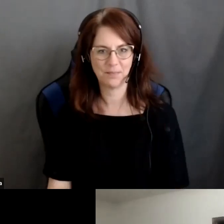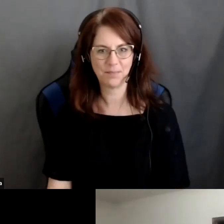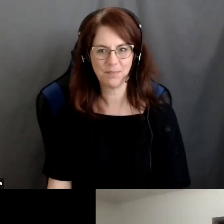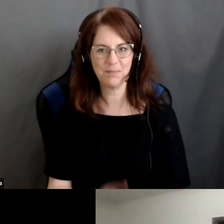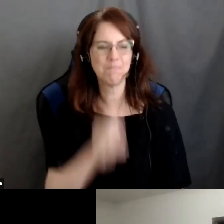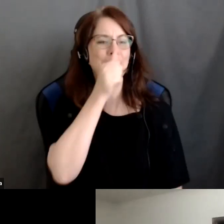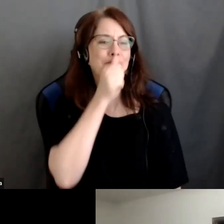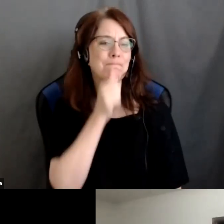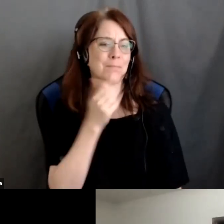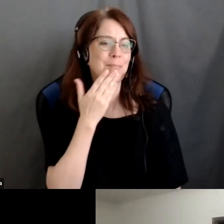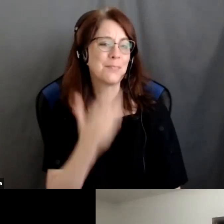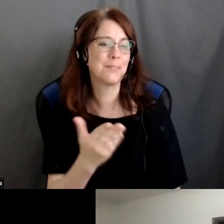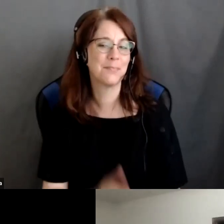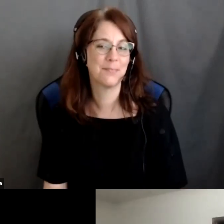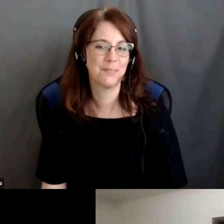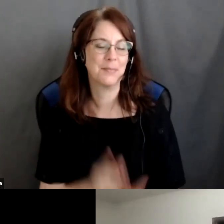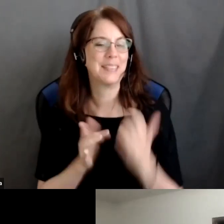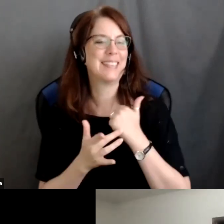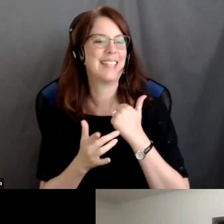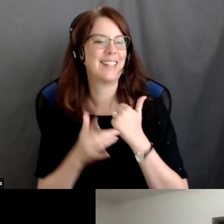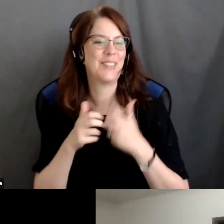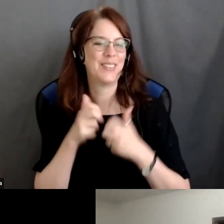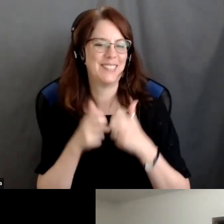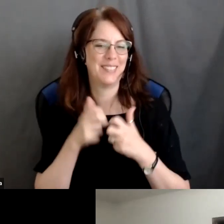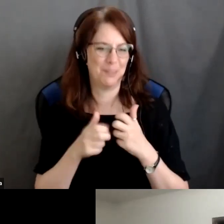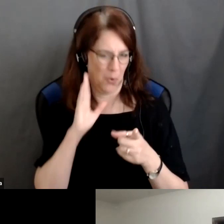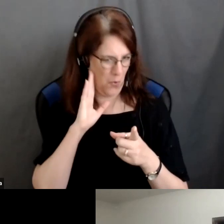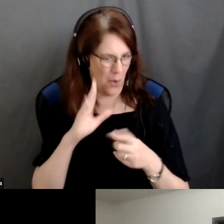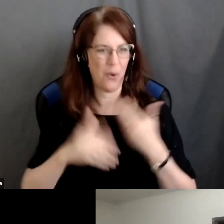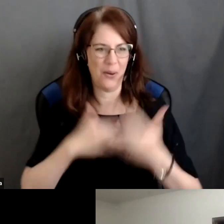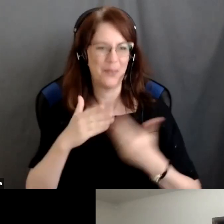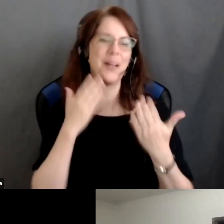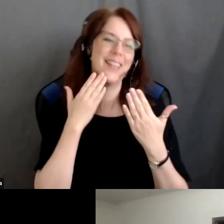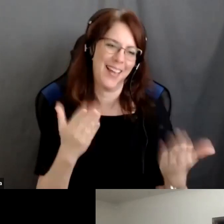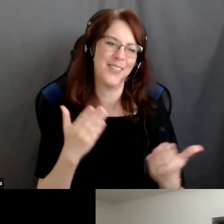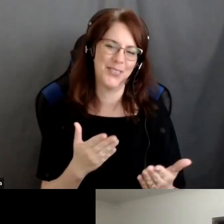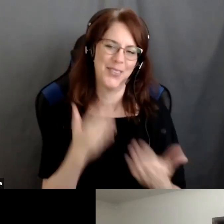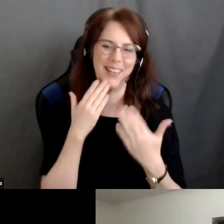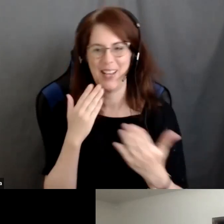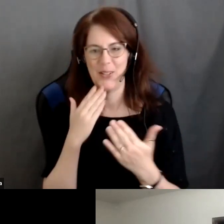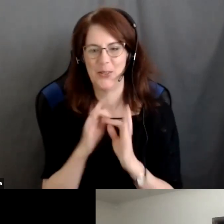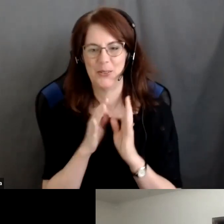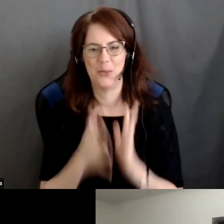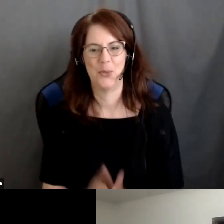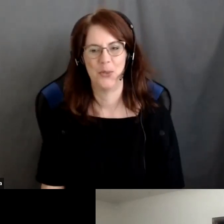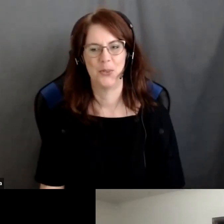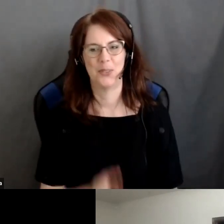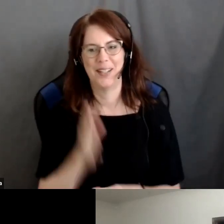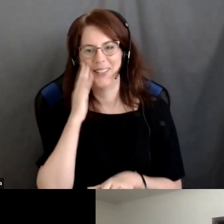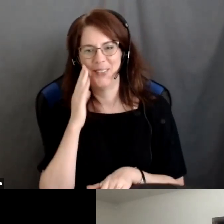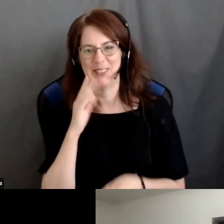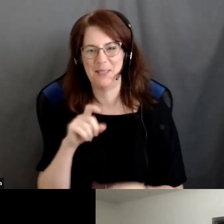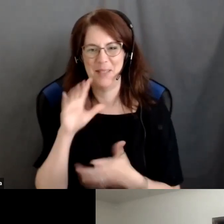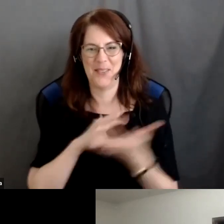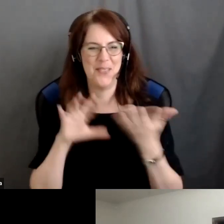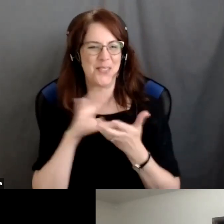Bear with us. Having some technical difficulties, but we'll get through it. Thank you all. Thank you, interpreter. I know it's got to be